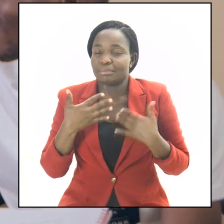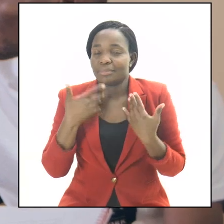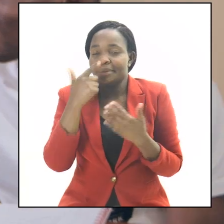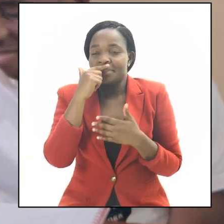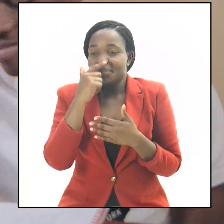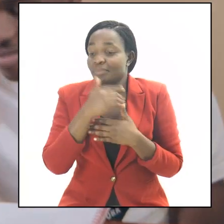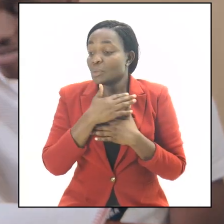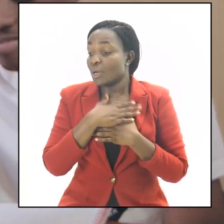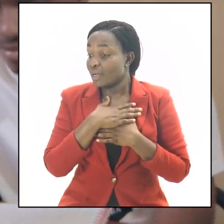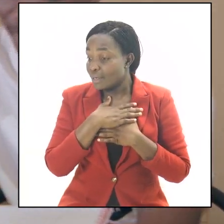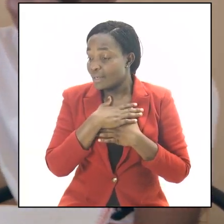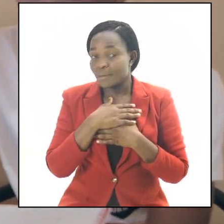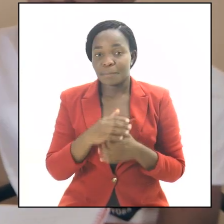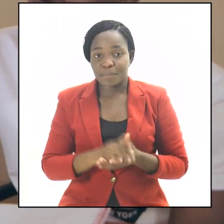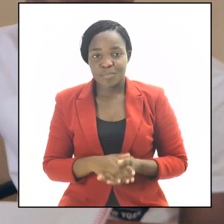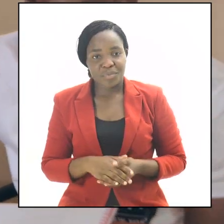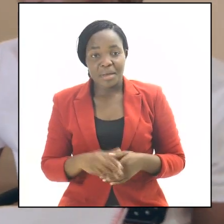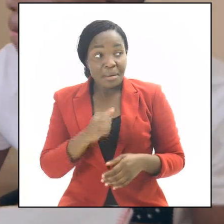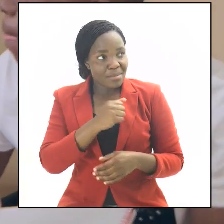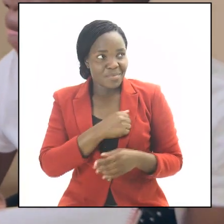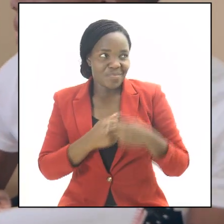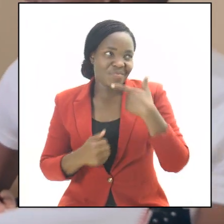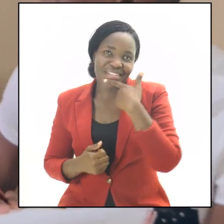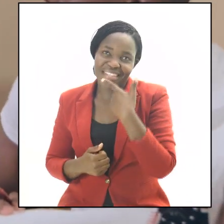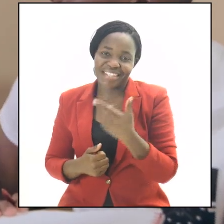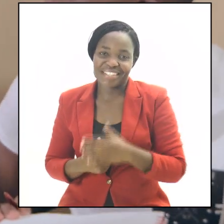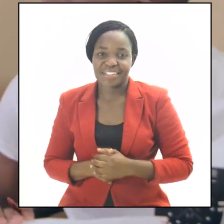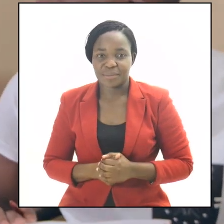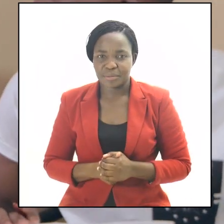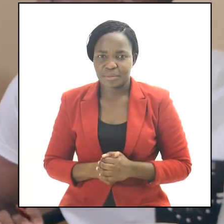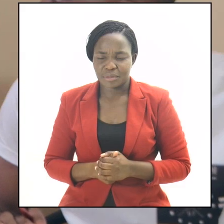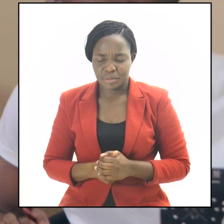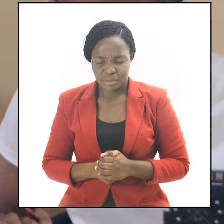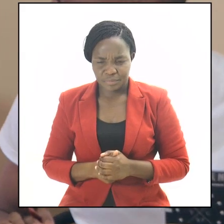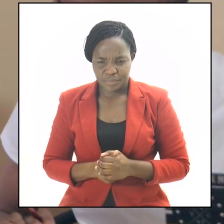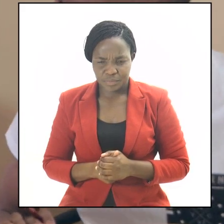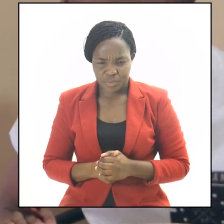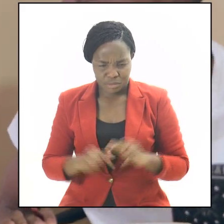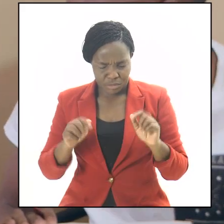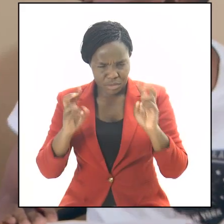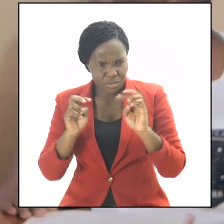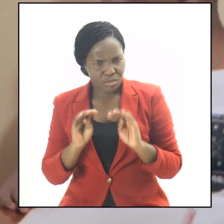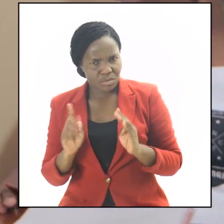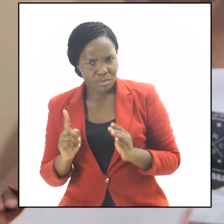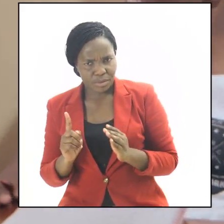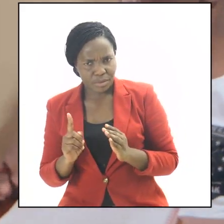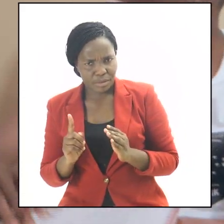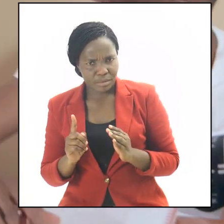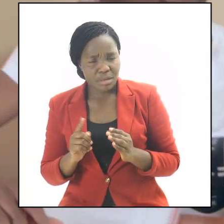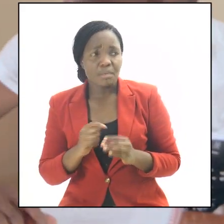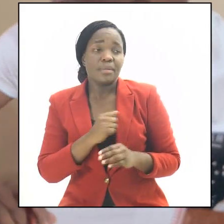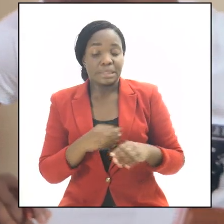both of you. Thanks, Mama. So what's the topic or what's the task of today?